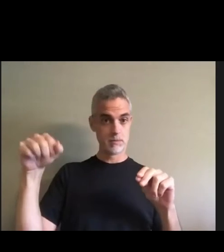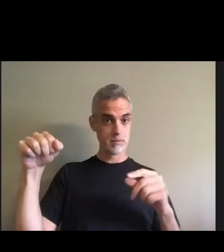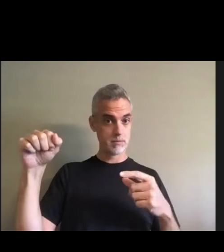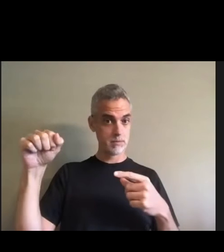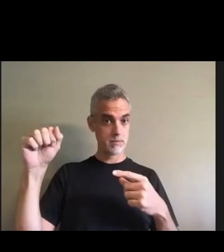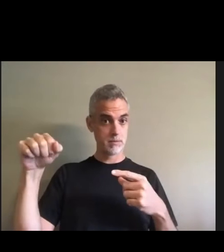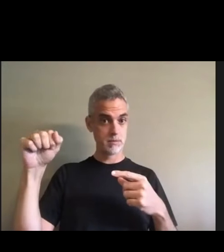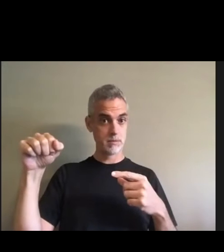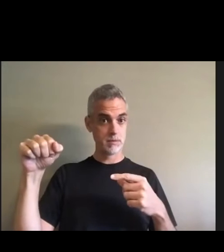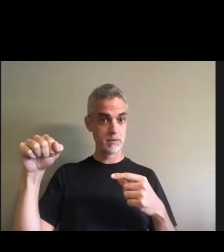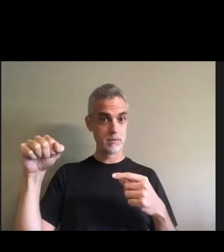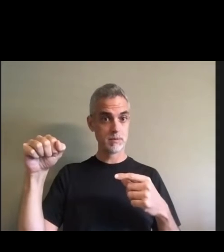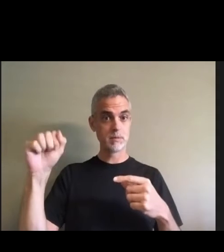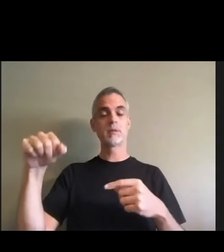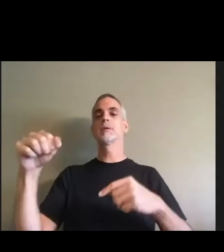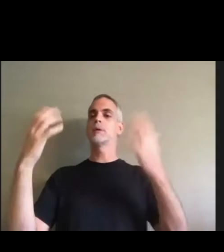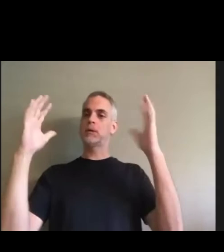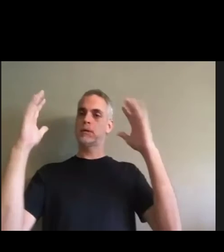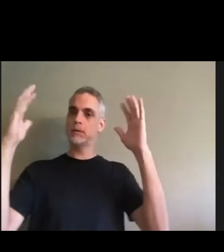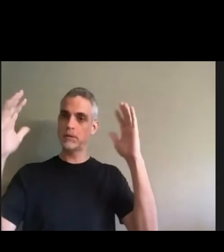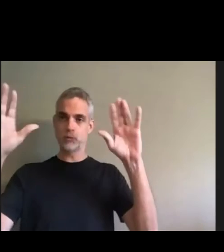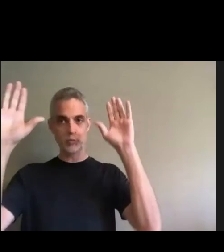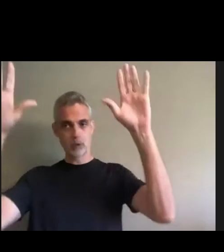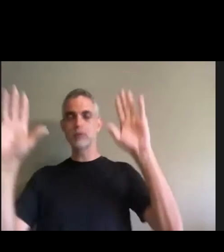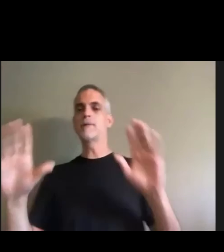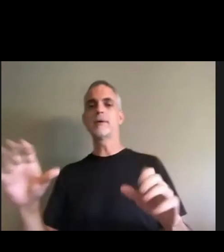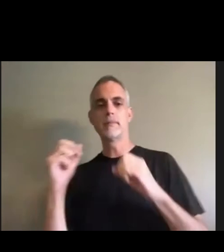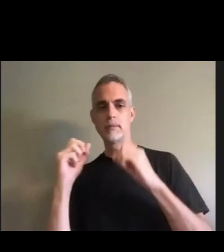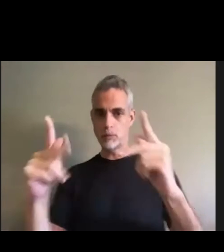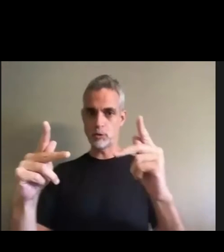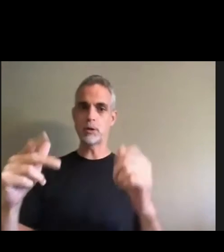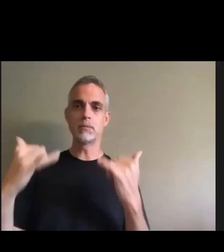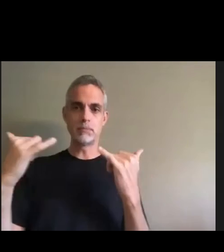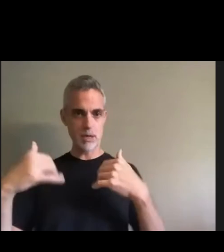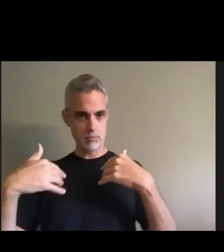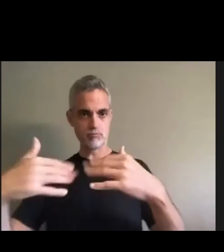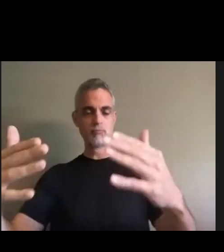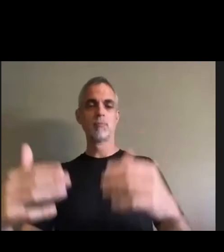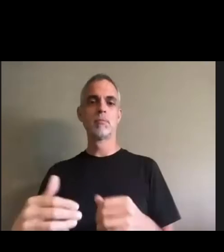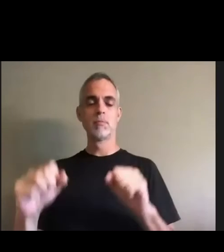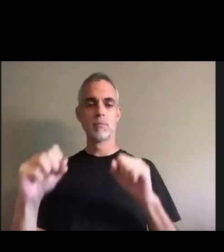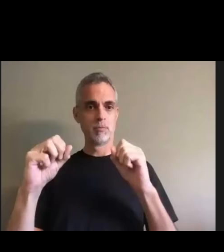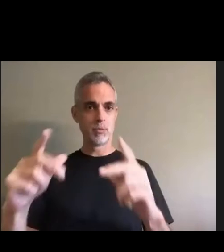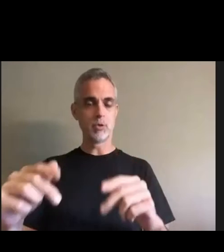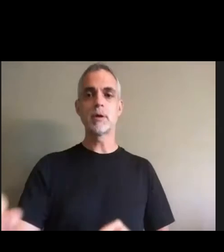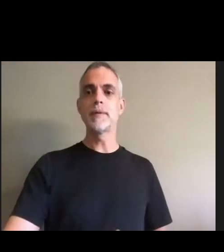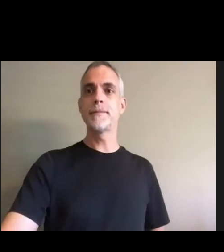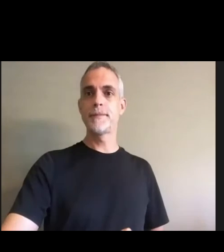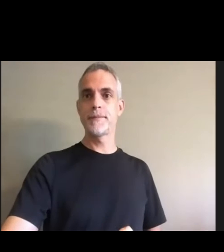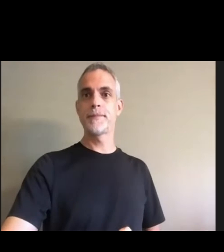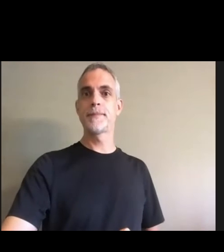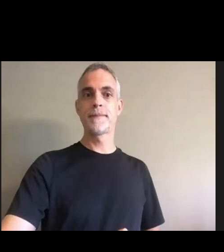hear me? Yes? Yes? Okay, wonderful. That's great. Okay, now